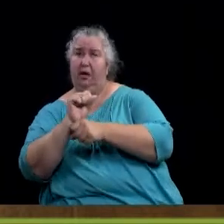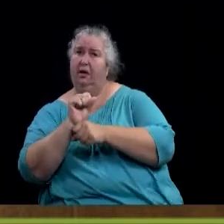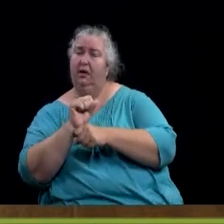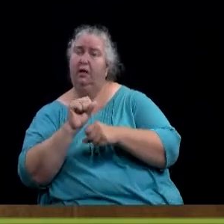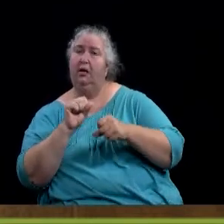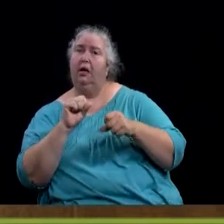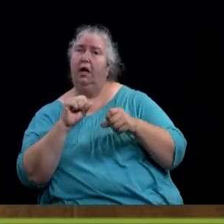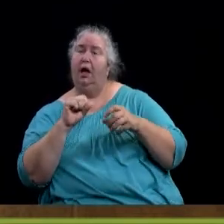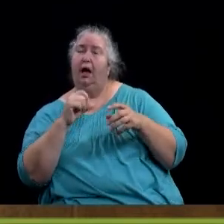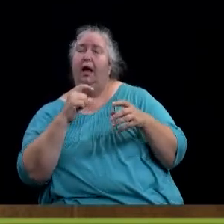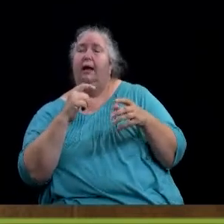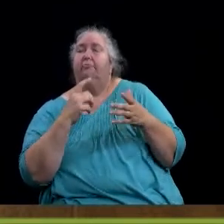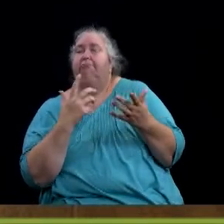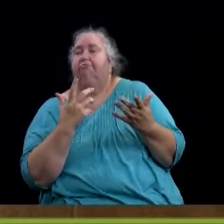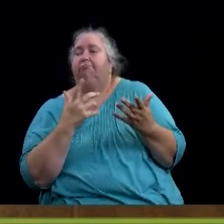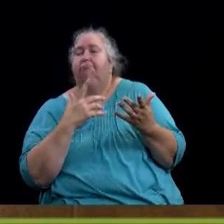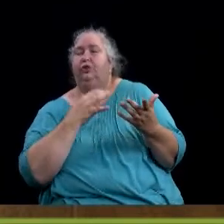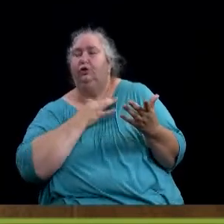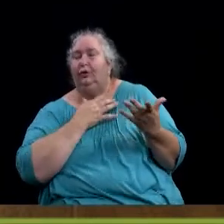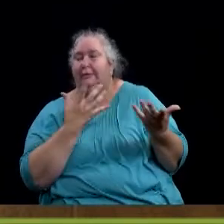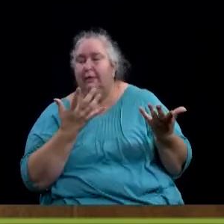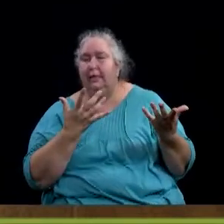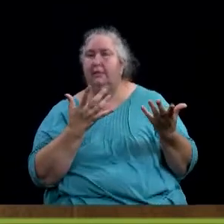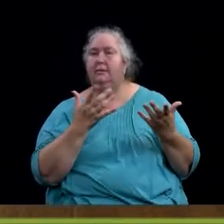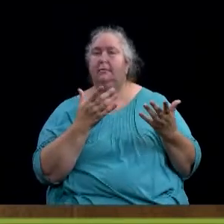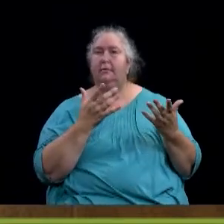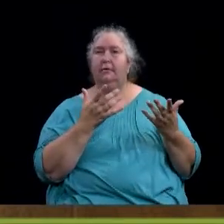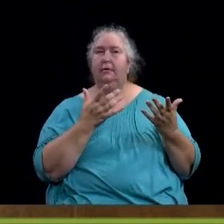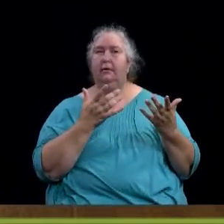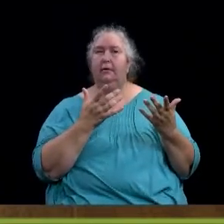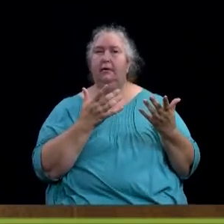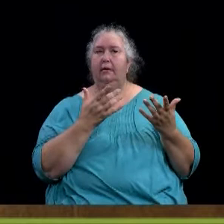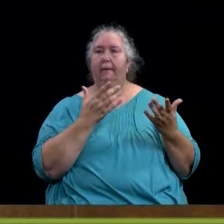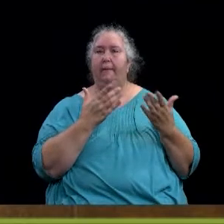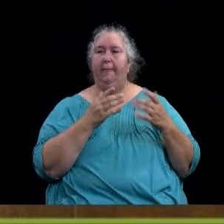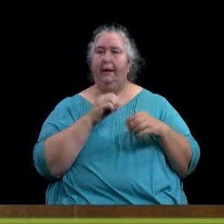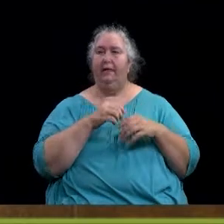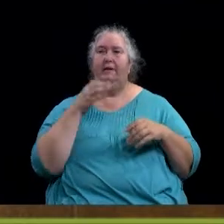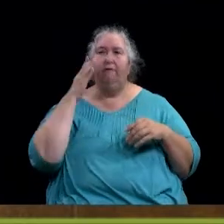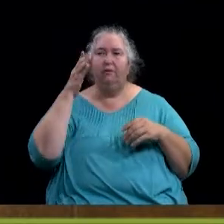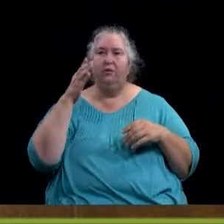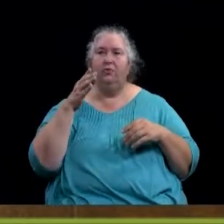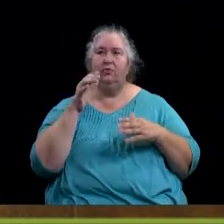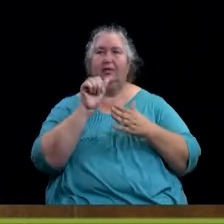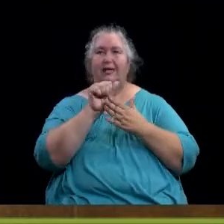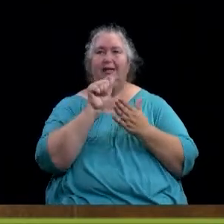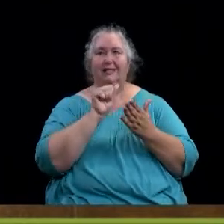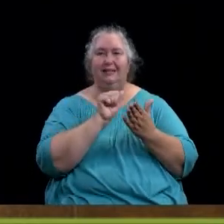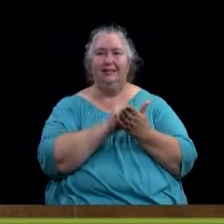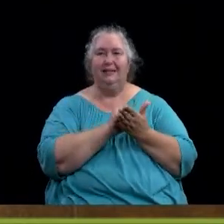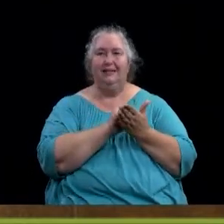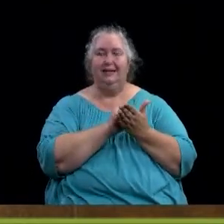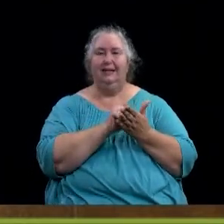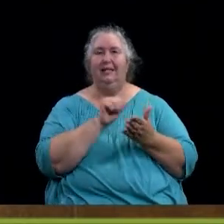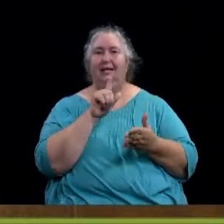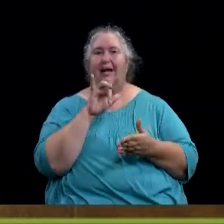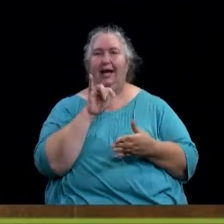again, maybe I'll say this in future agenda items, more definition around going forward in all three of those